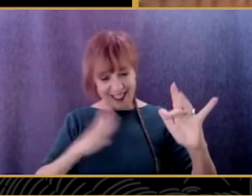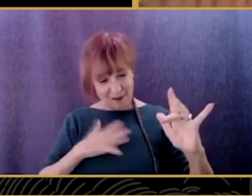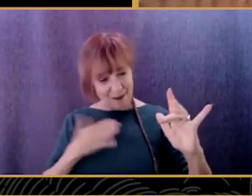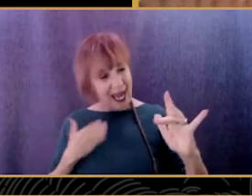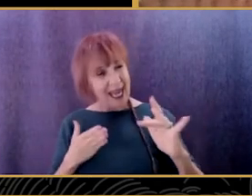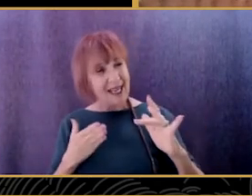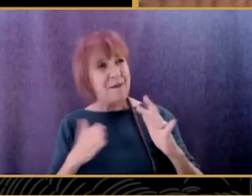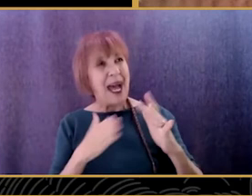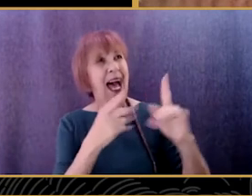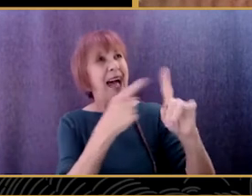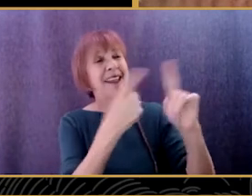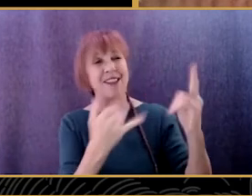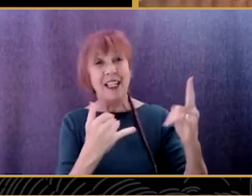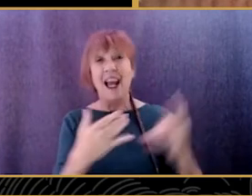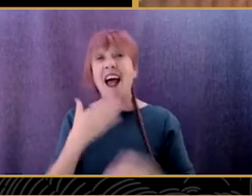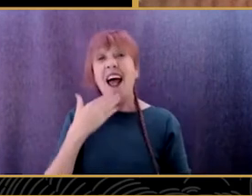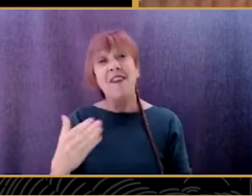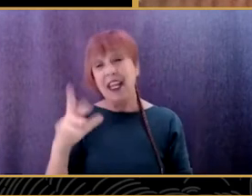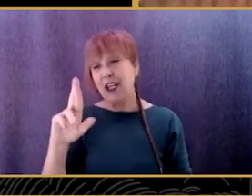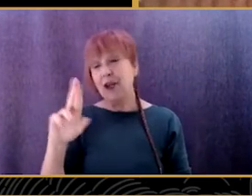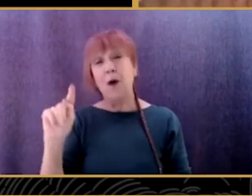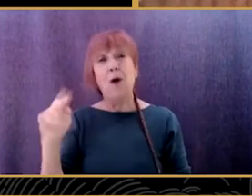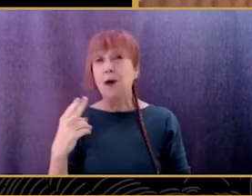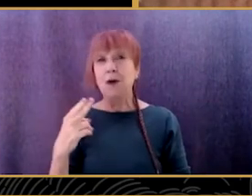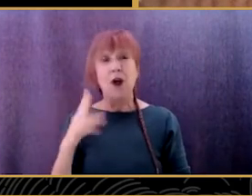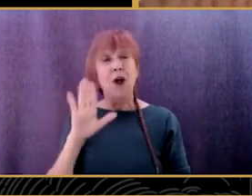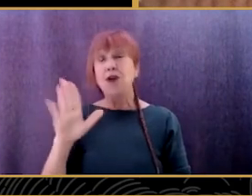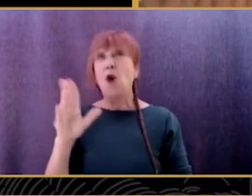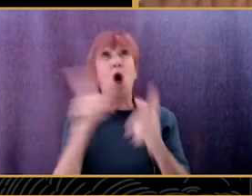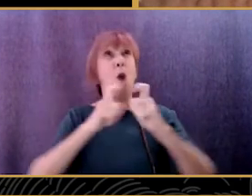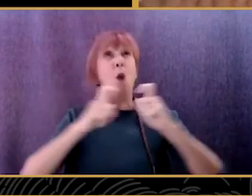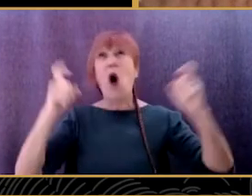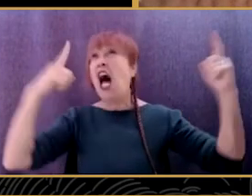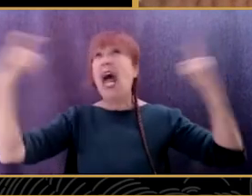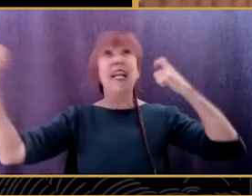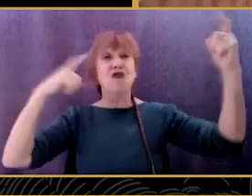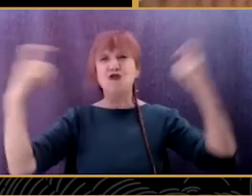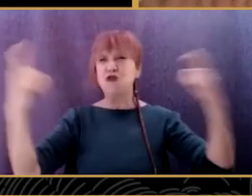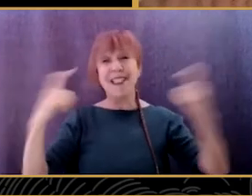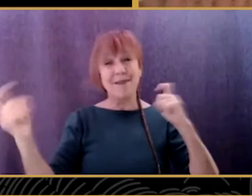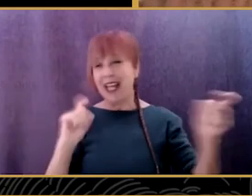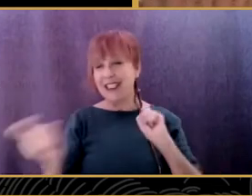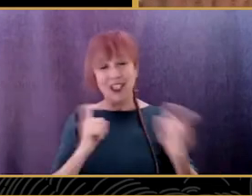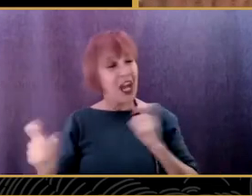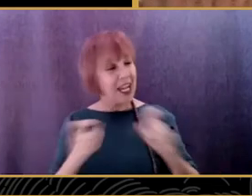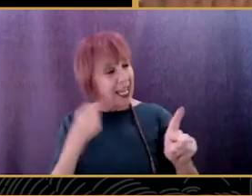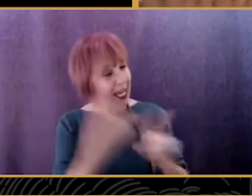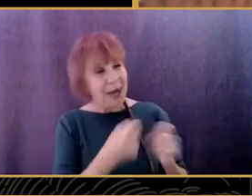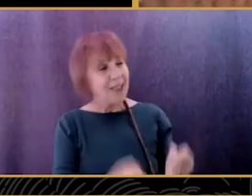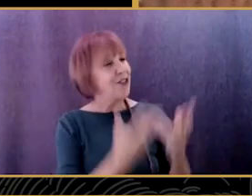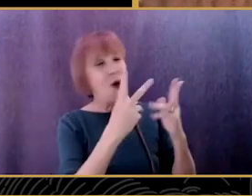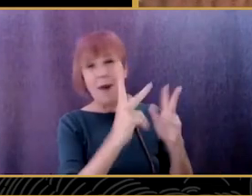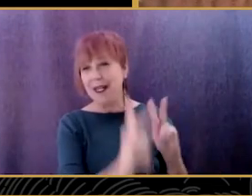the path to this moment And thank you, Ruth For the wide dream that has shifted And transformed so